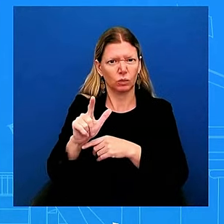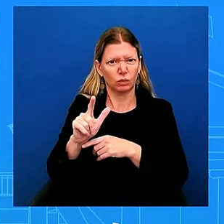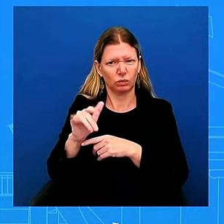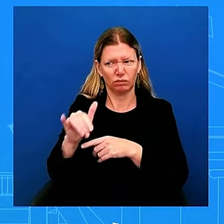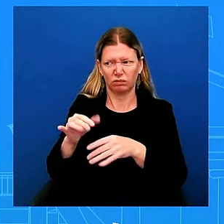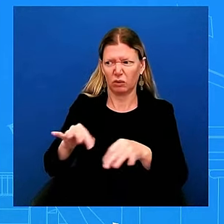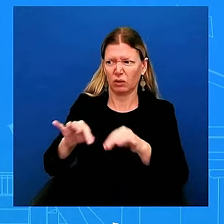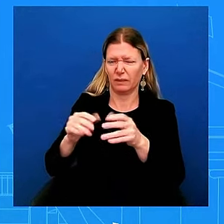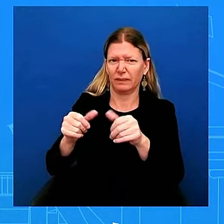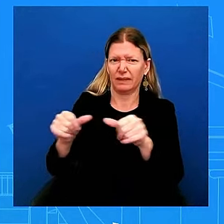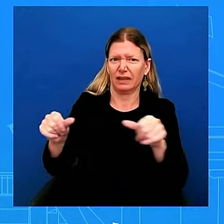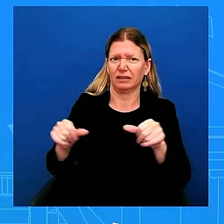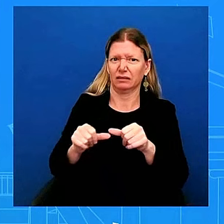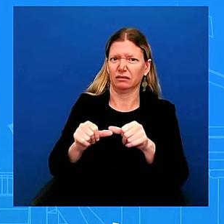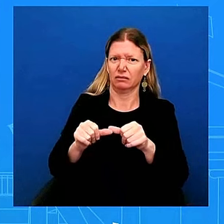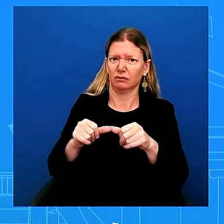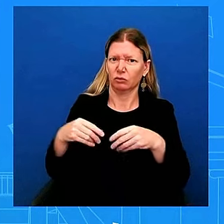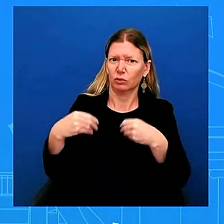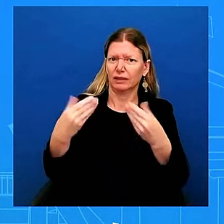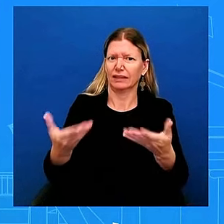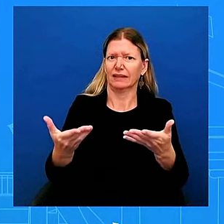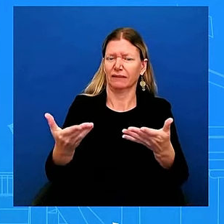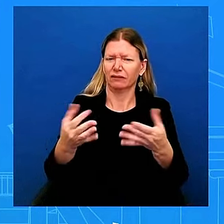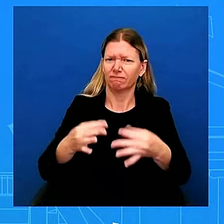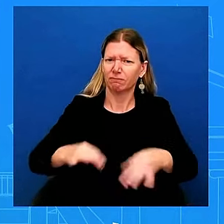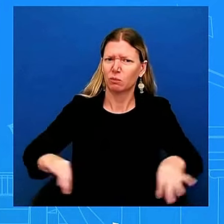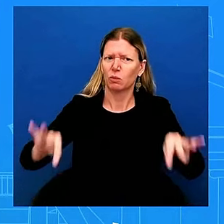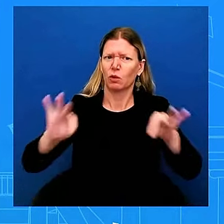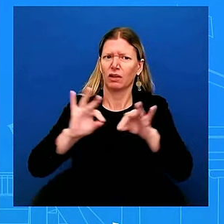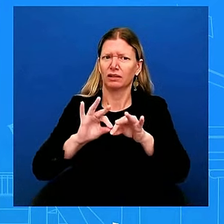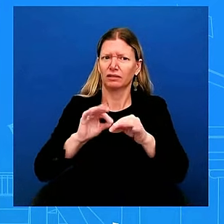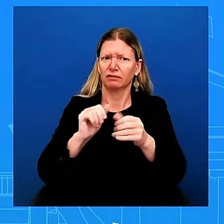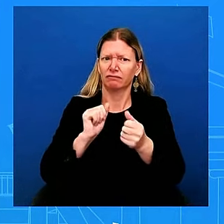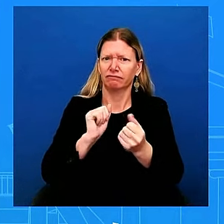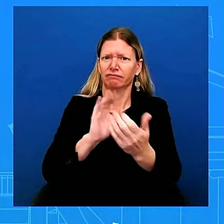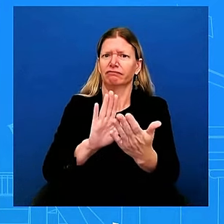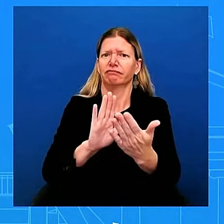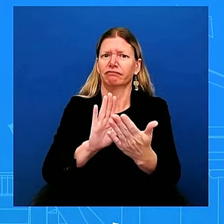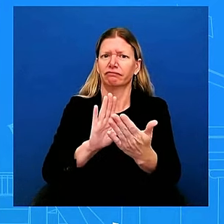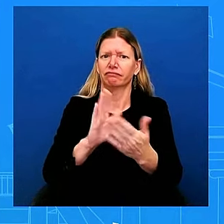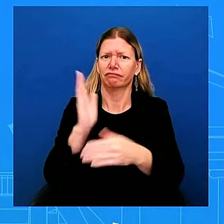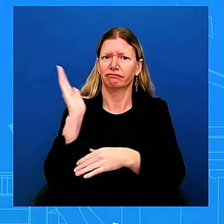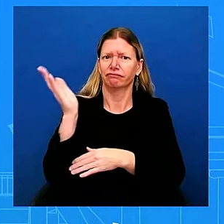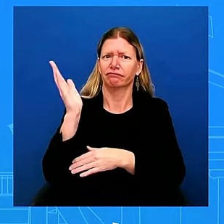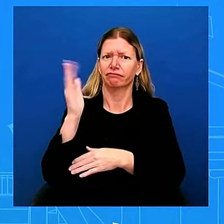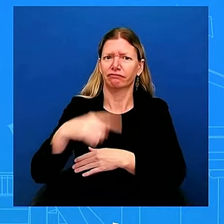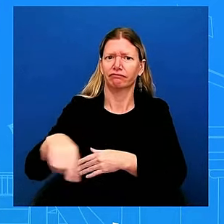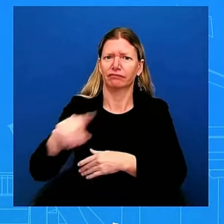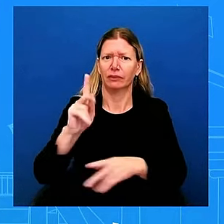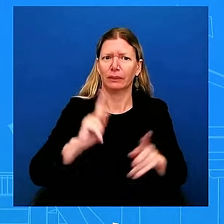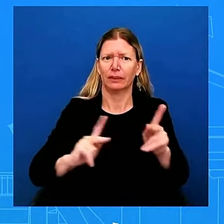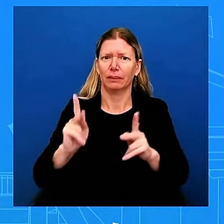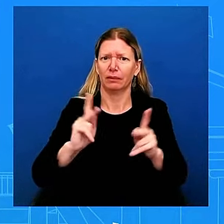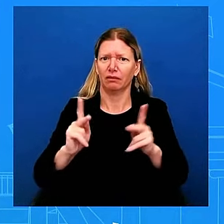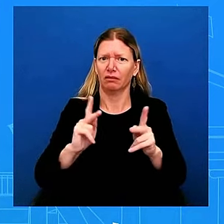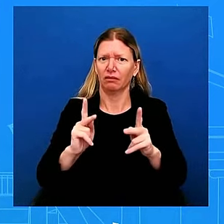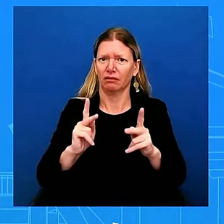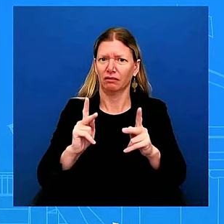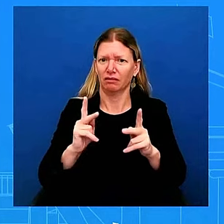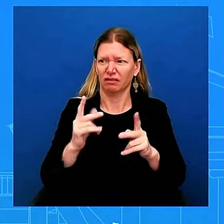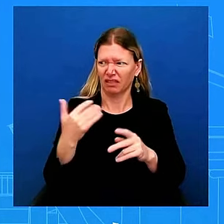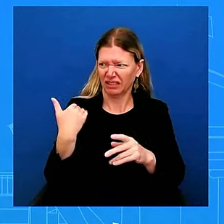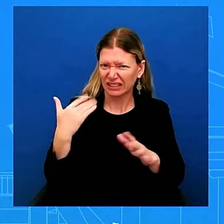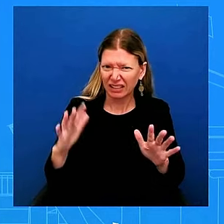to give an important address to the American people in prime time on a Sunday. I think that's important. He wanted to make